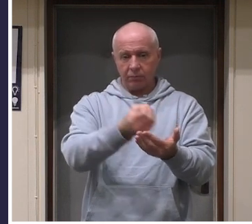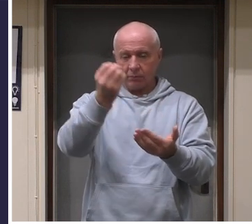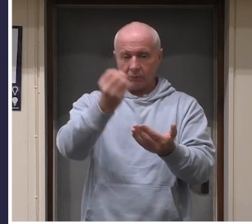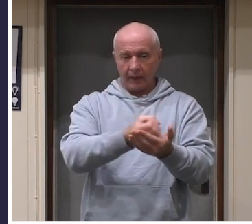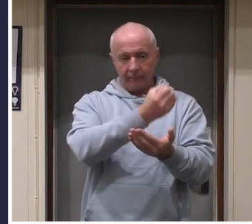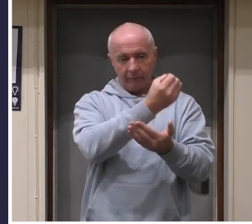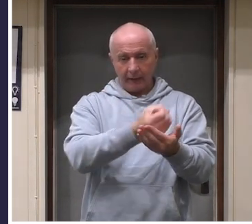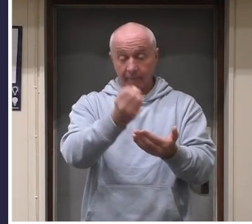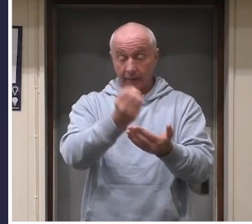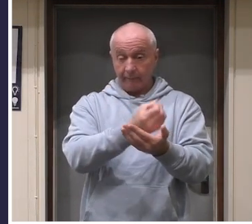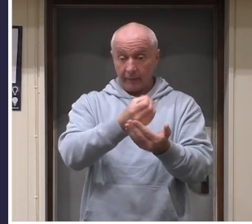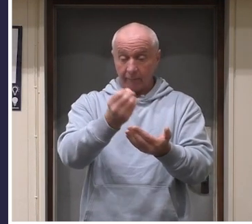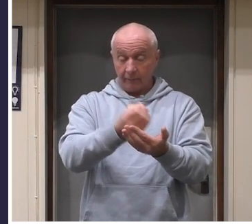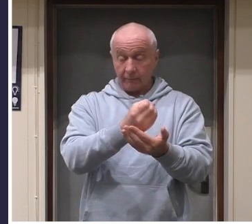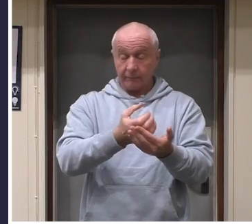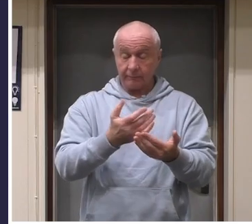right, far to the left.